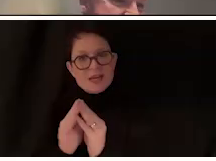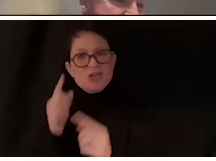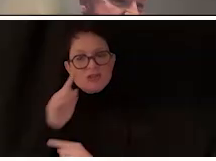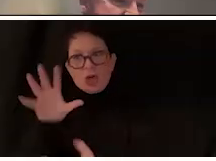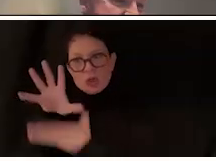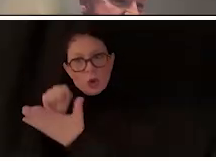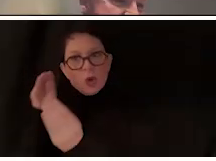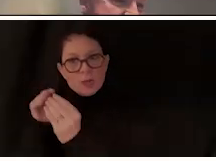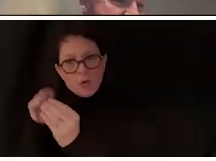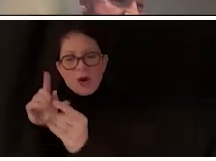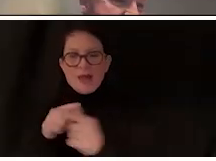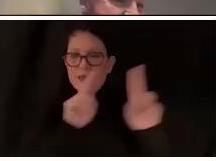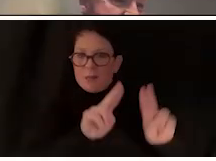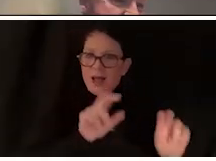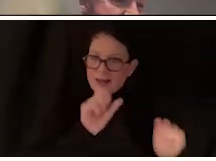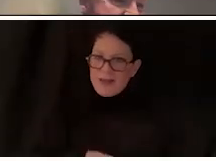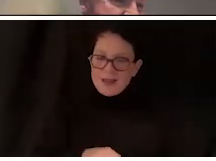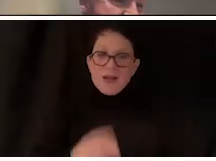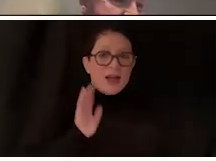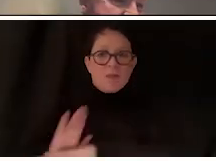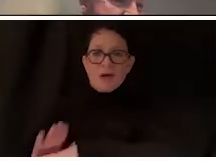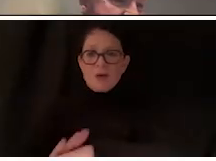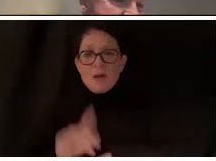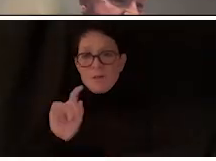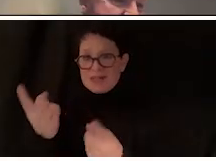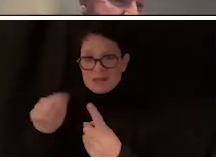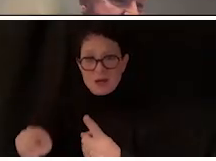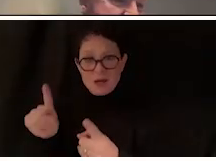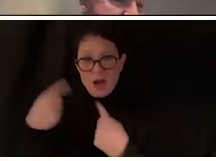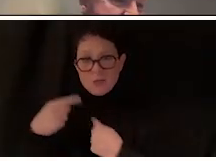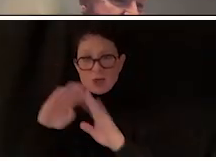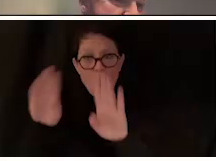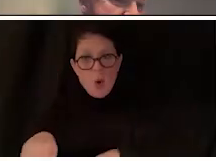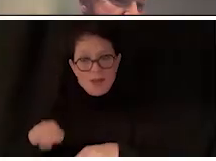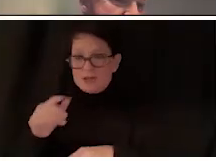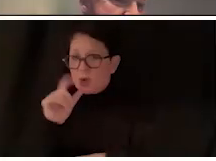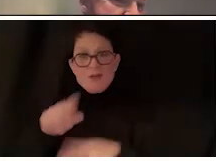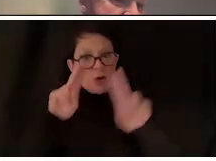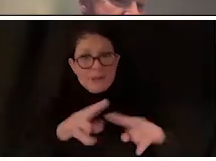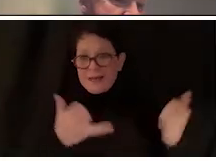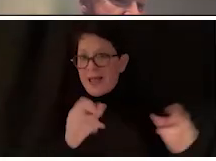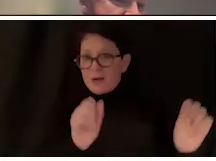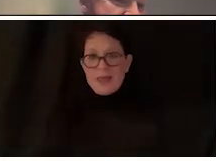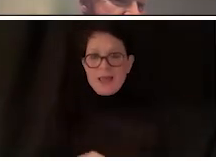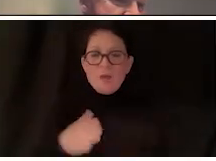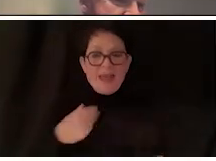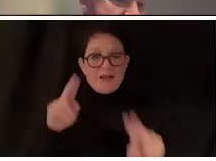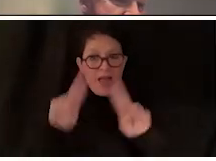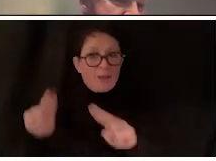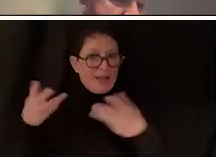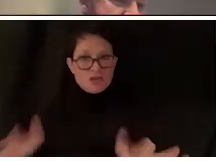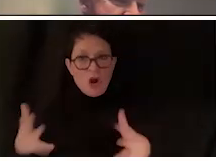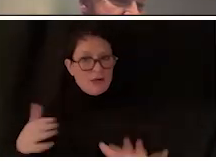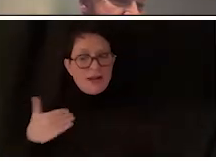for. Yeah, that's So you great. don't have, just so people know, you don't have to come to the open house. Nope. You can just Oh, you can go okay. apply right now. People, we already have a bunch of applications,